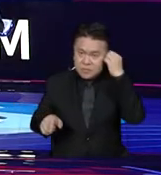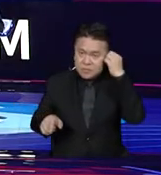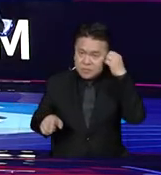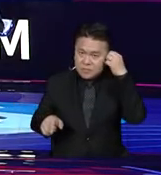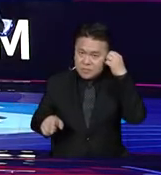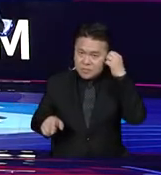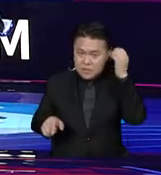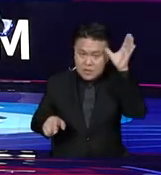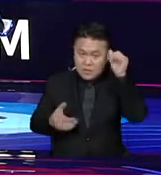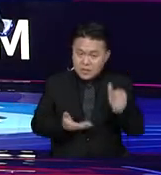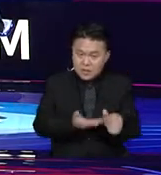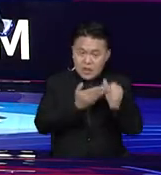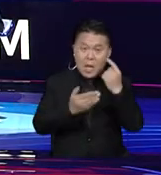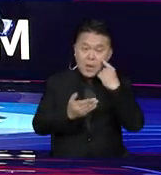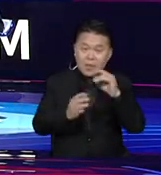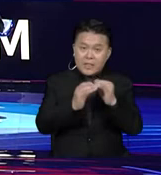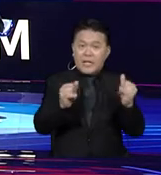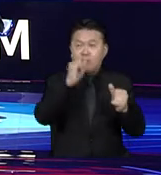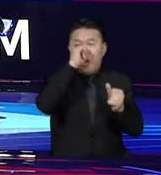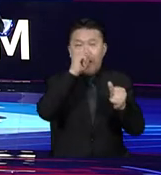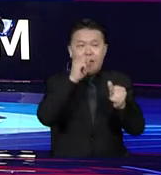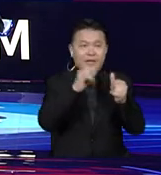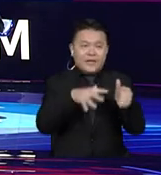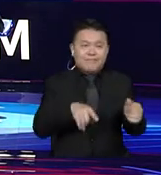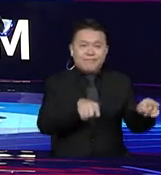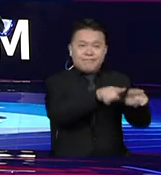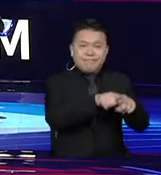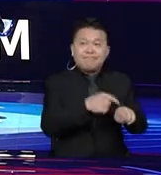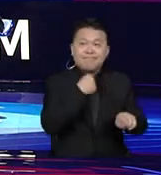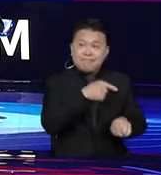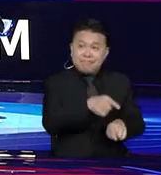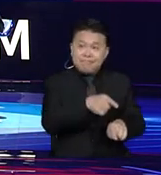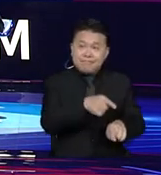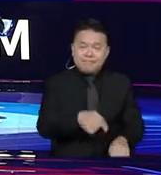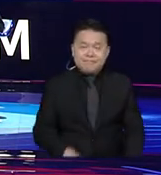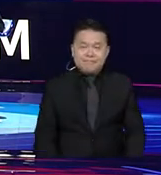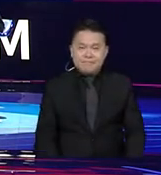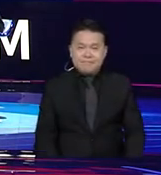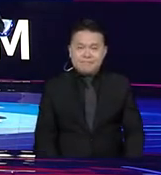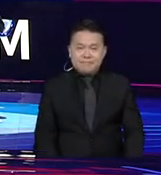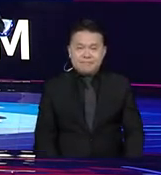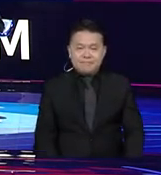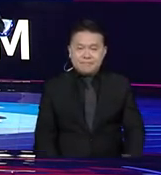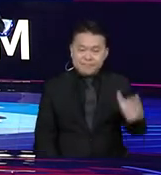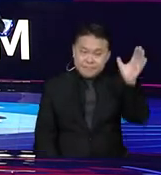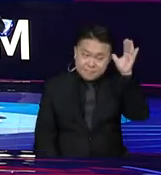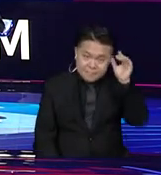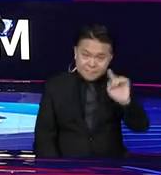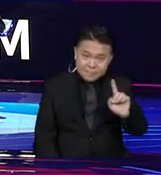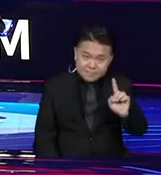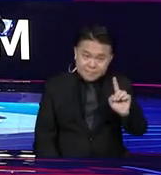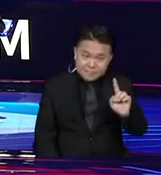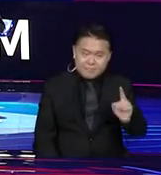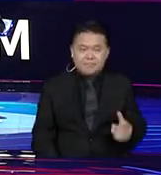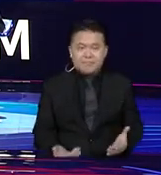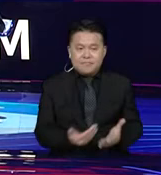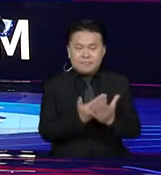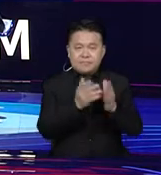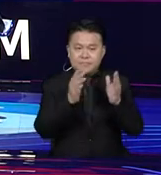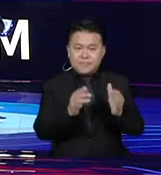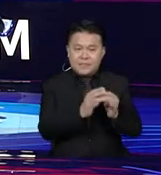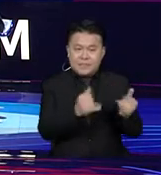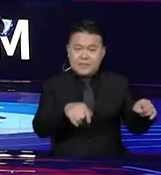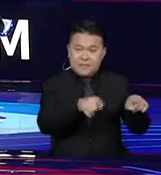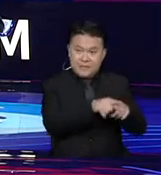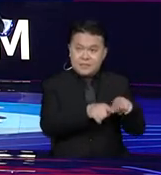love people. Mm. So dogs have evolved to really want to be with us if we raise them. Whereas wolves, if you